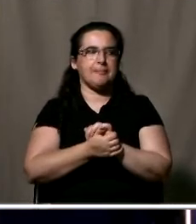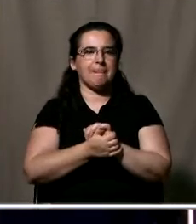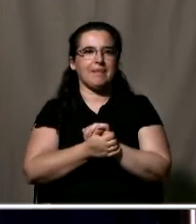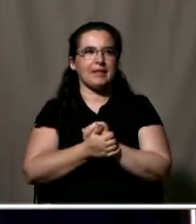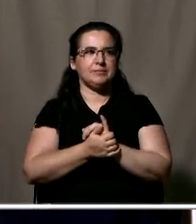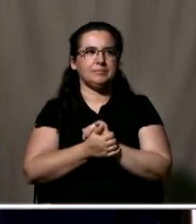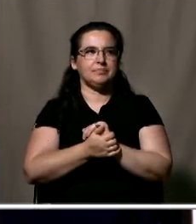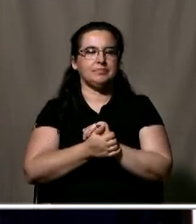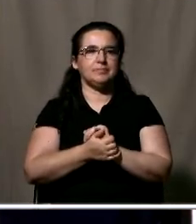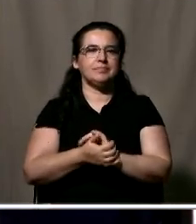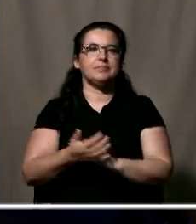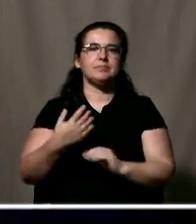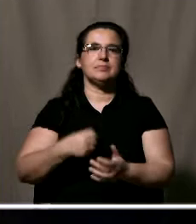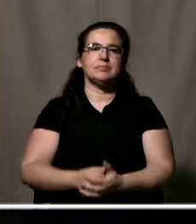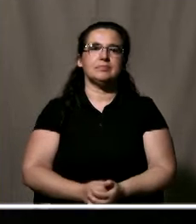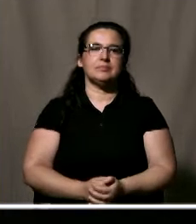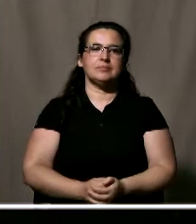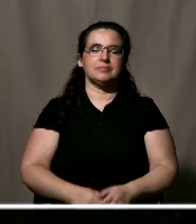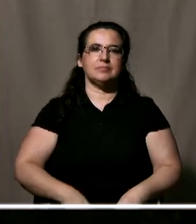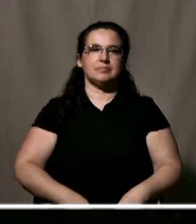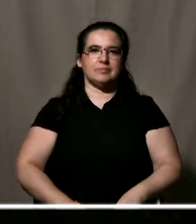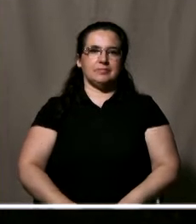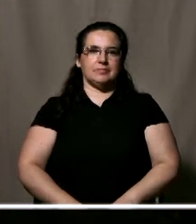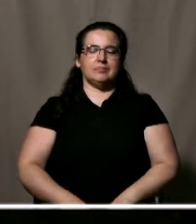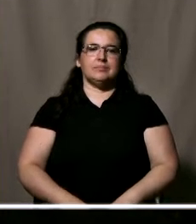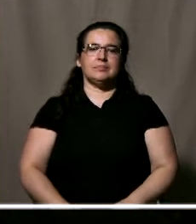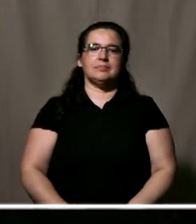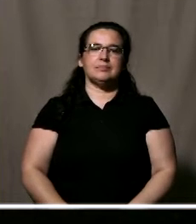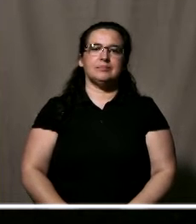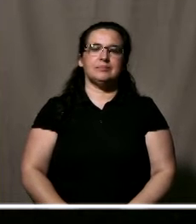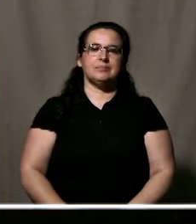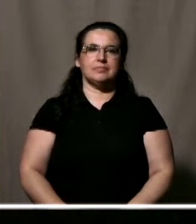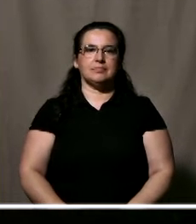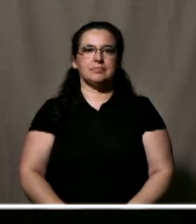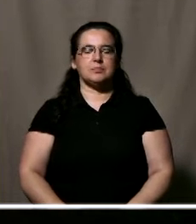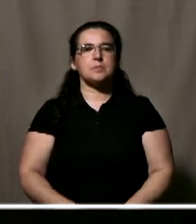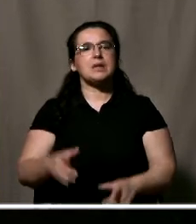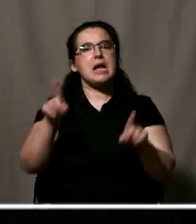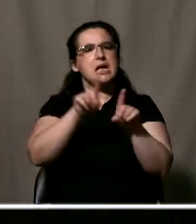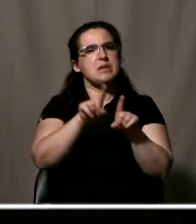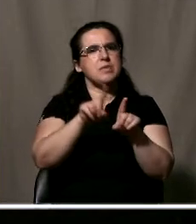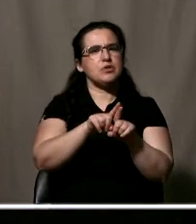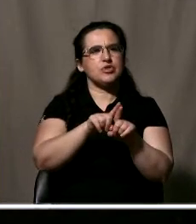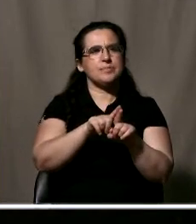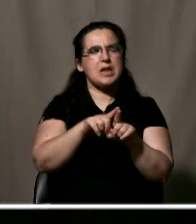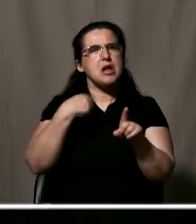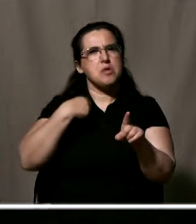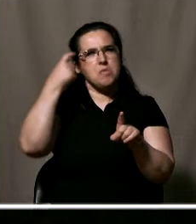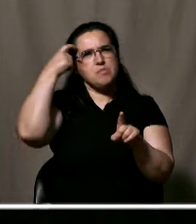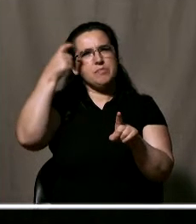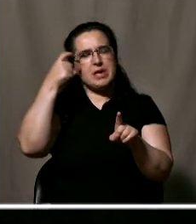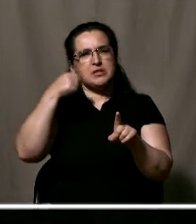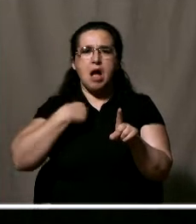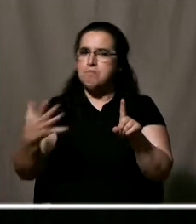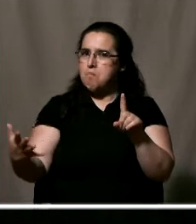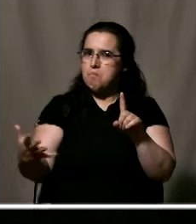14. Brethren, I do not count myself to have apprehended. Irmãos, não julgo que o tenha alcançado,